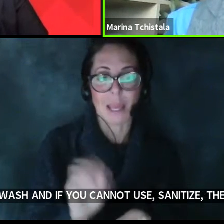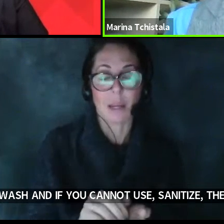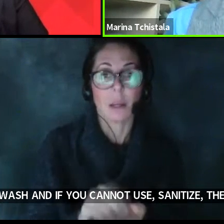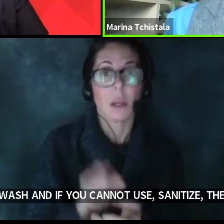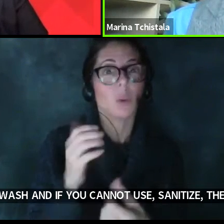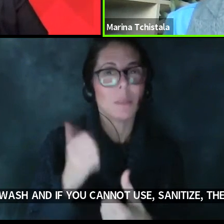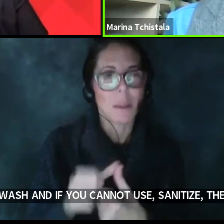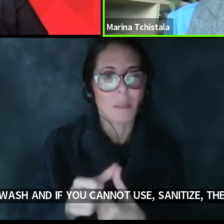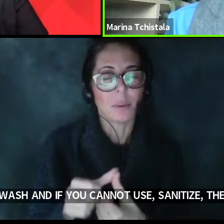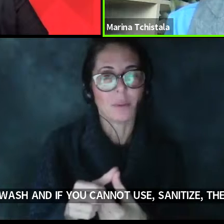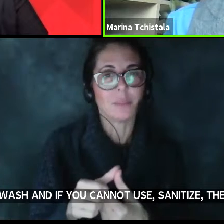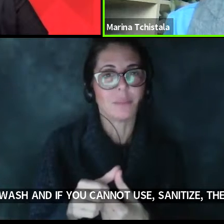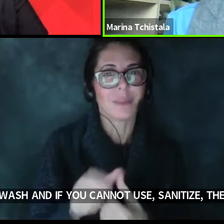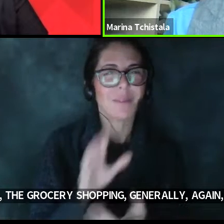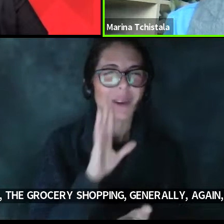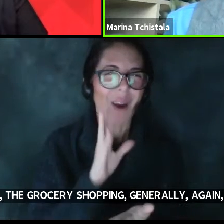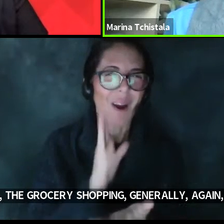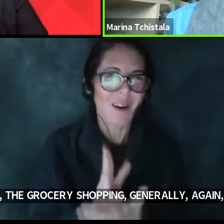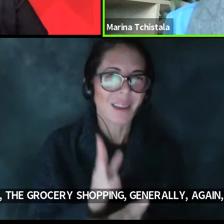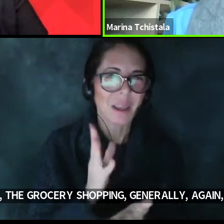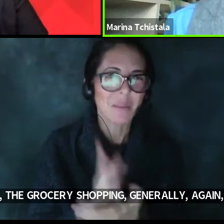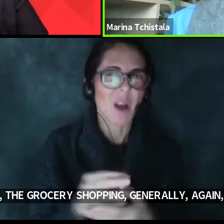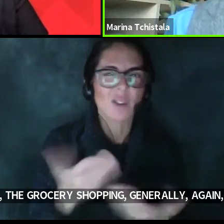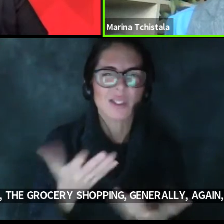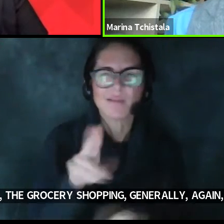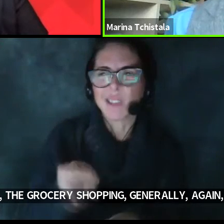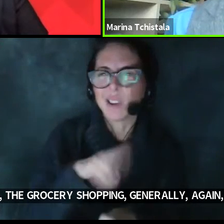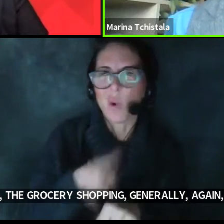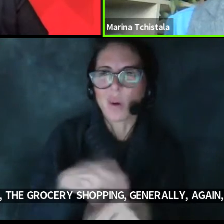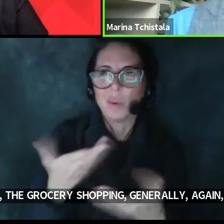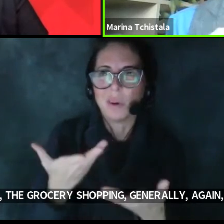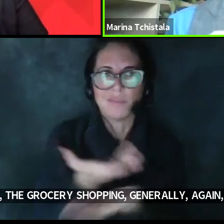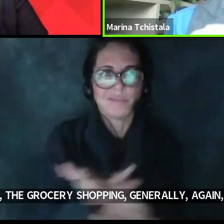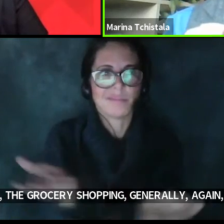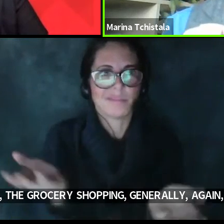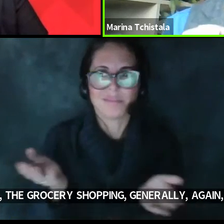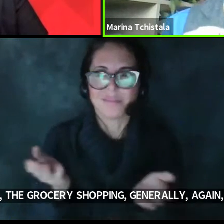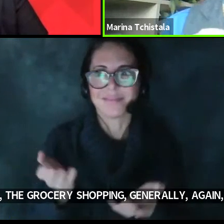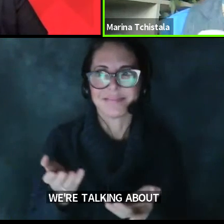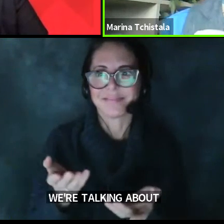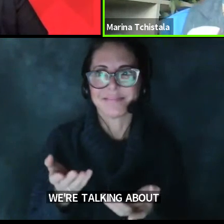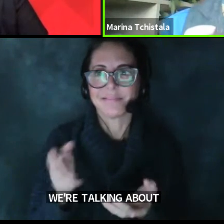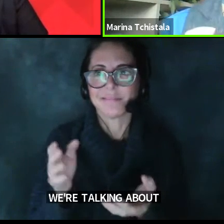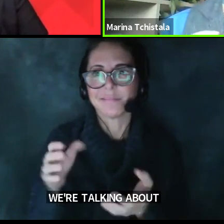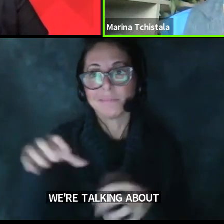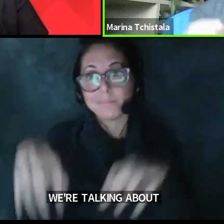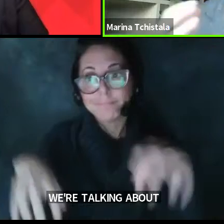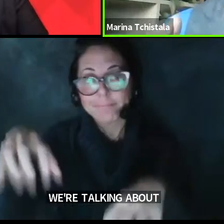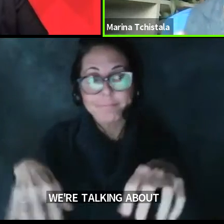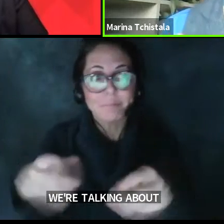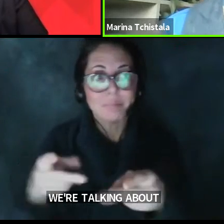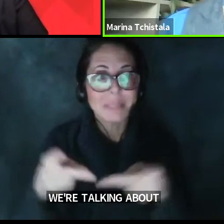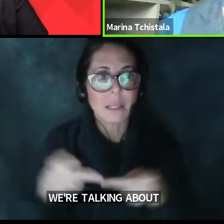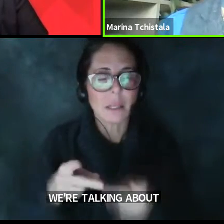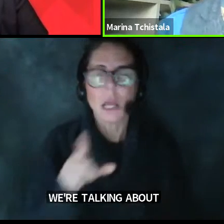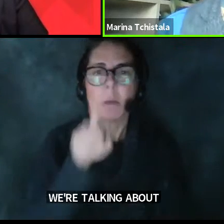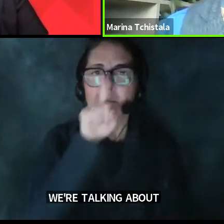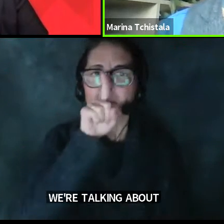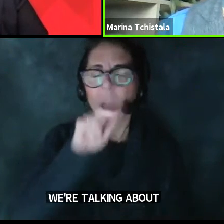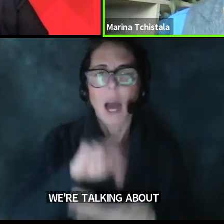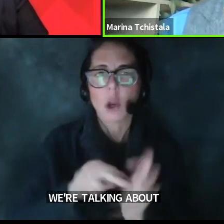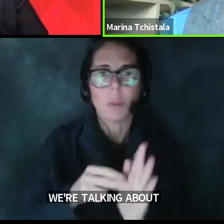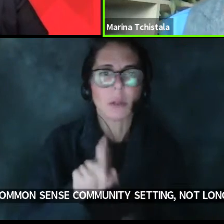common sense community setting, not long-term care or not some kind of